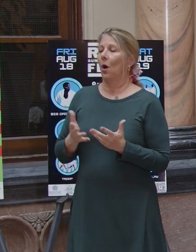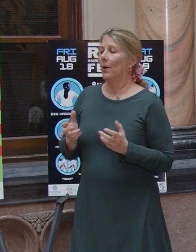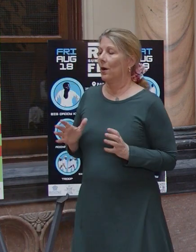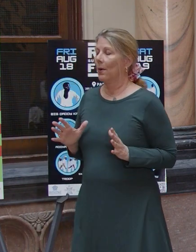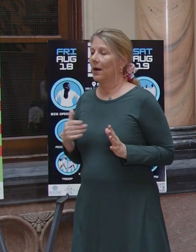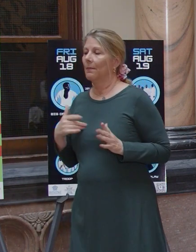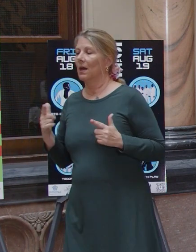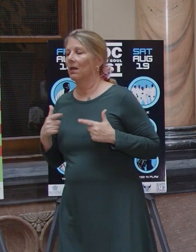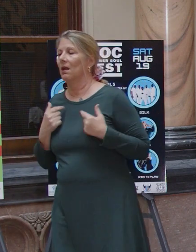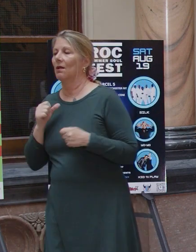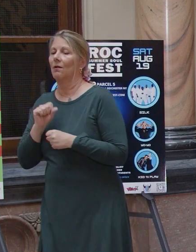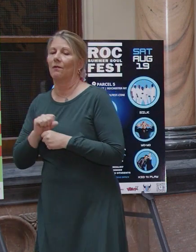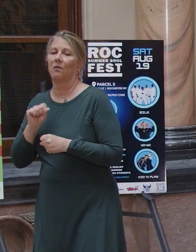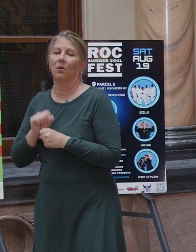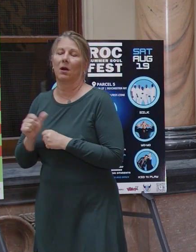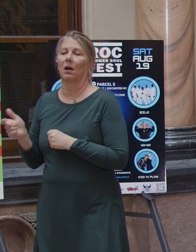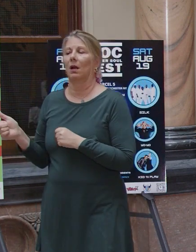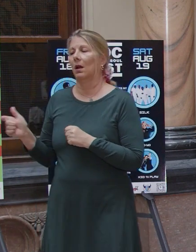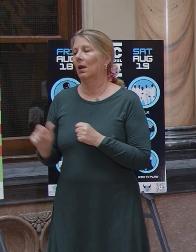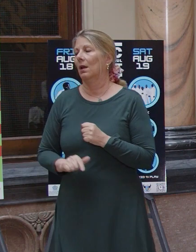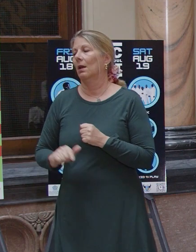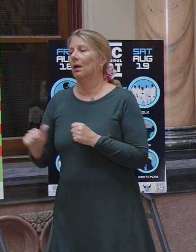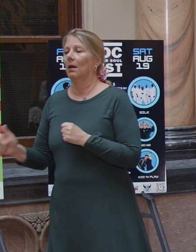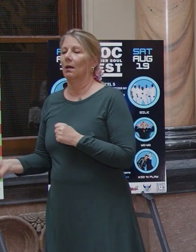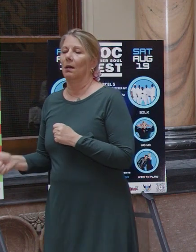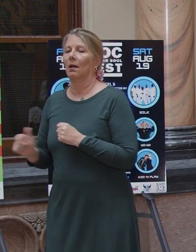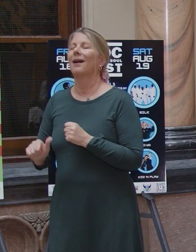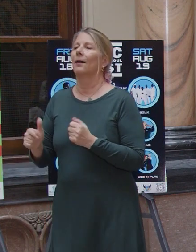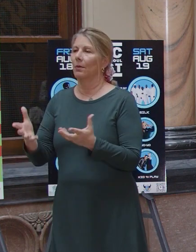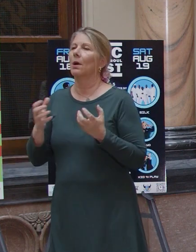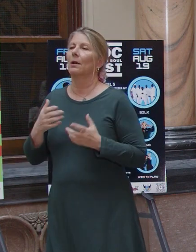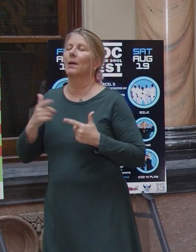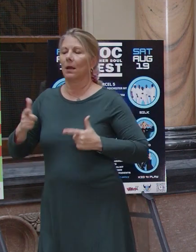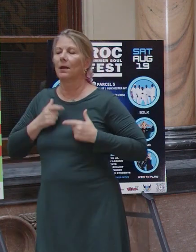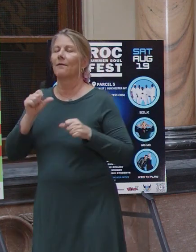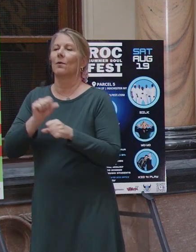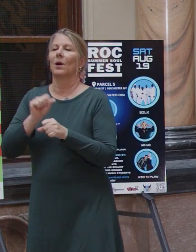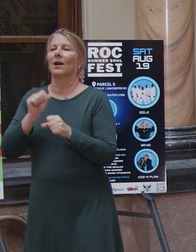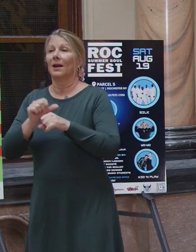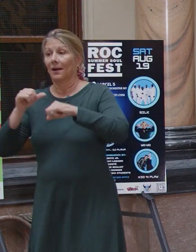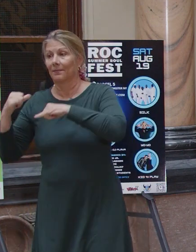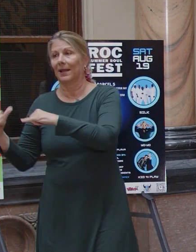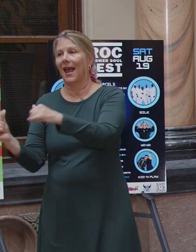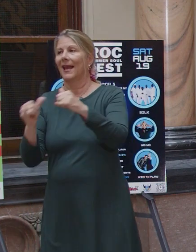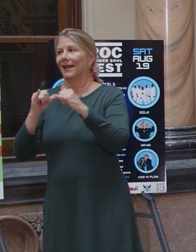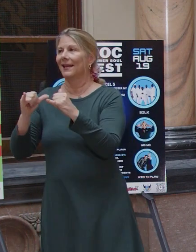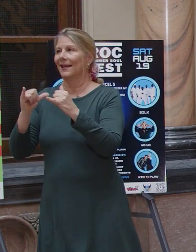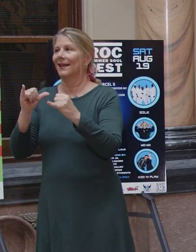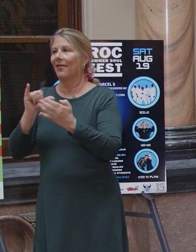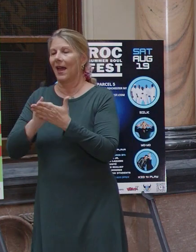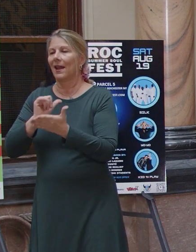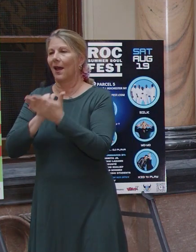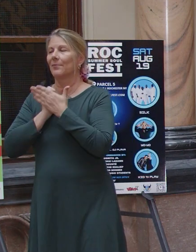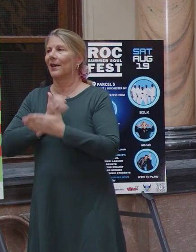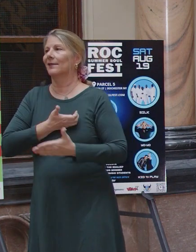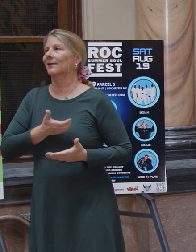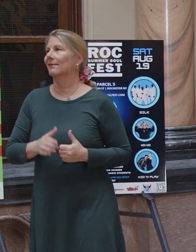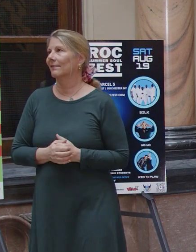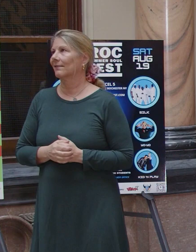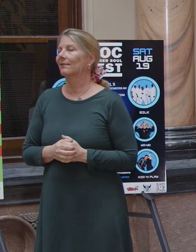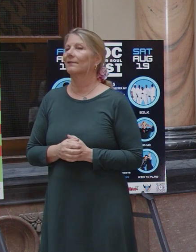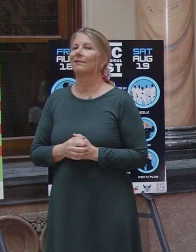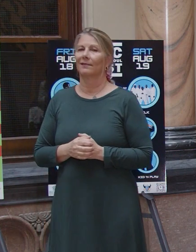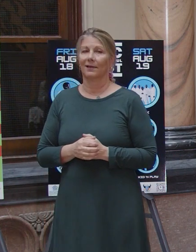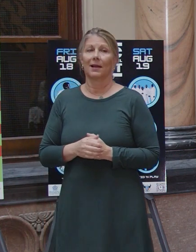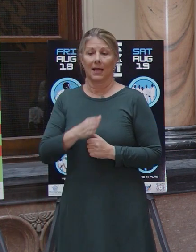be a live-work-play community. And these events help us to be able to encapsulate that play part while at the same time